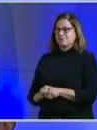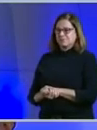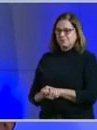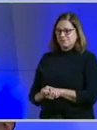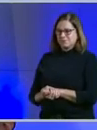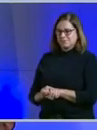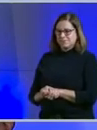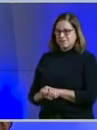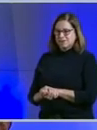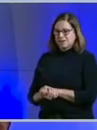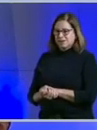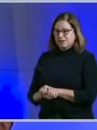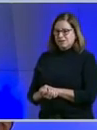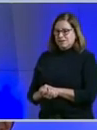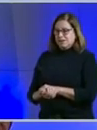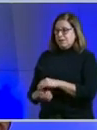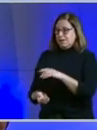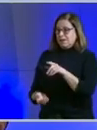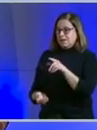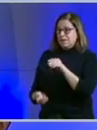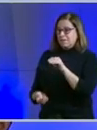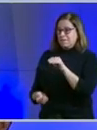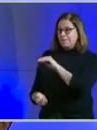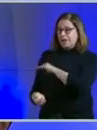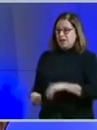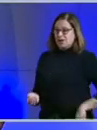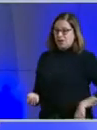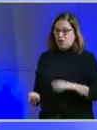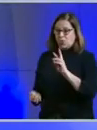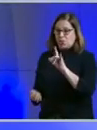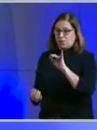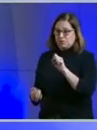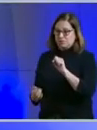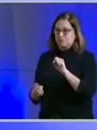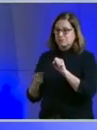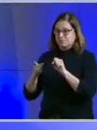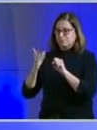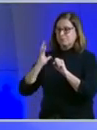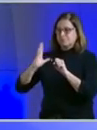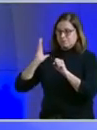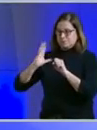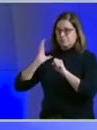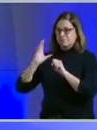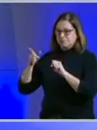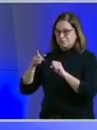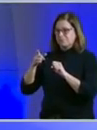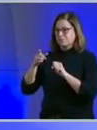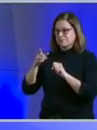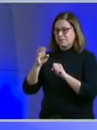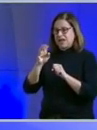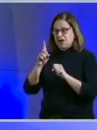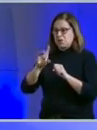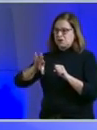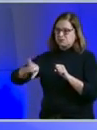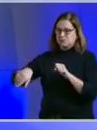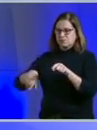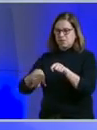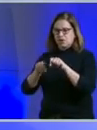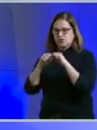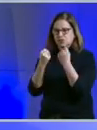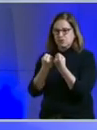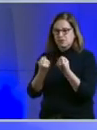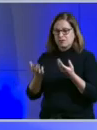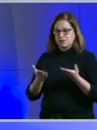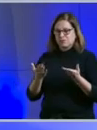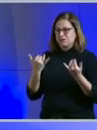bring into the city have wonderful experiences in our public school system. You mentioned the capital budget, and I wanted